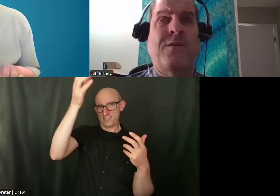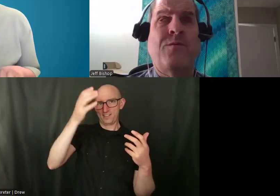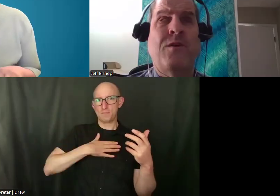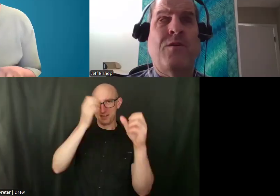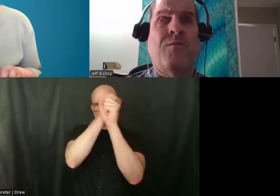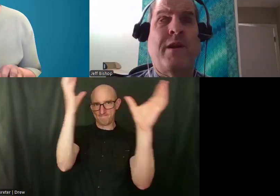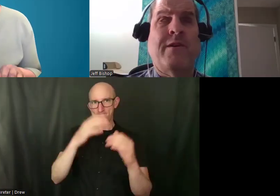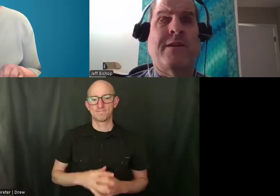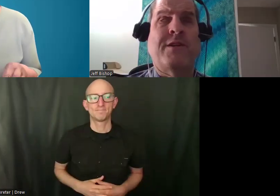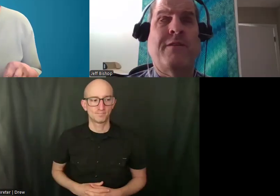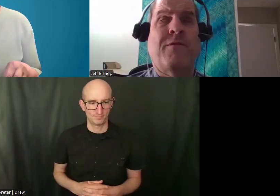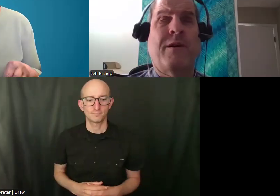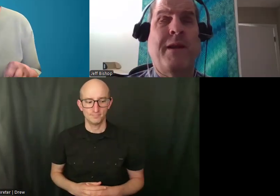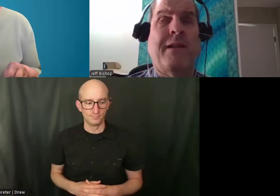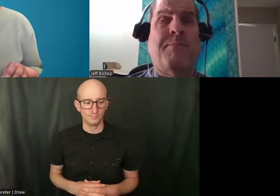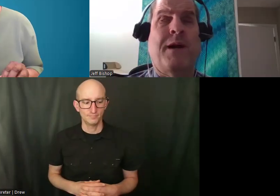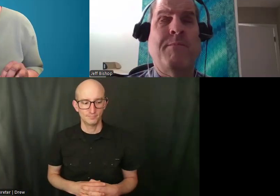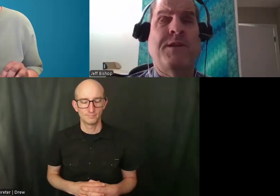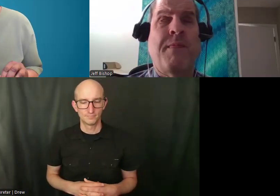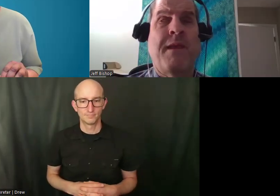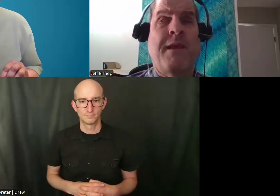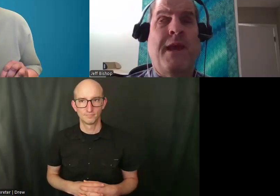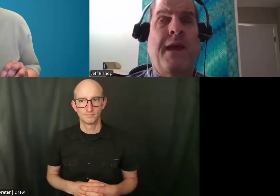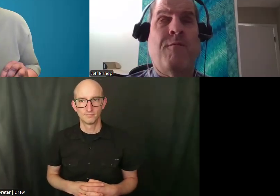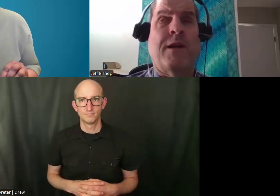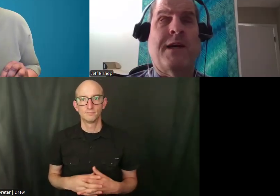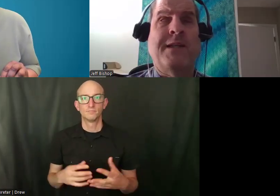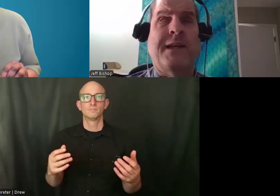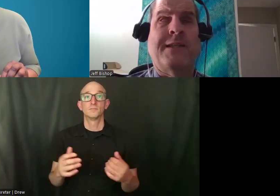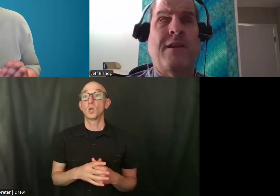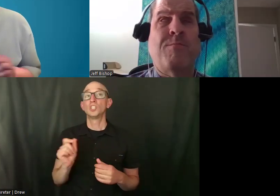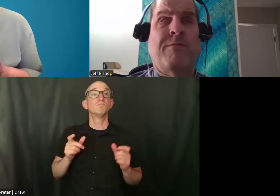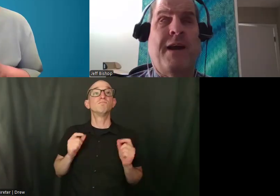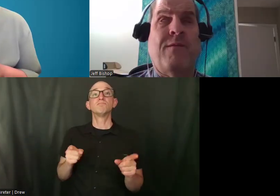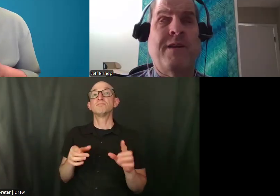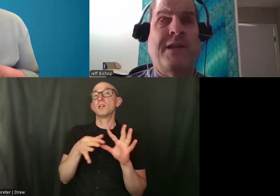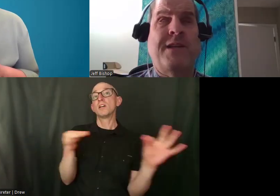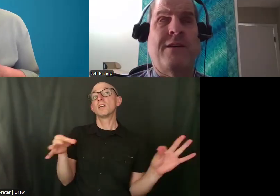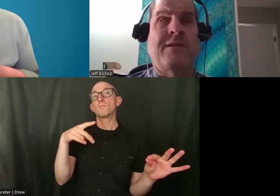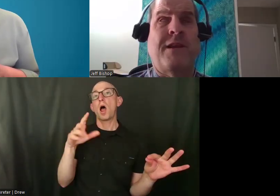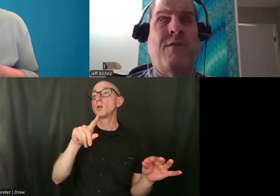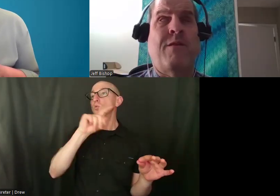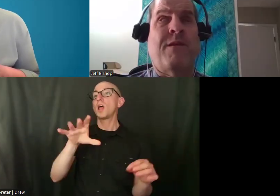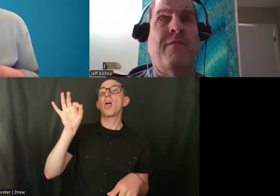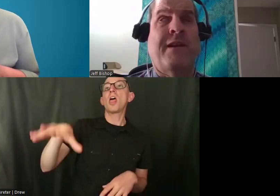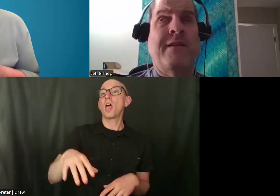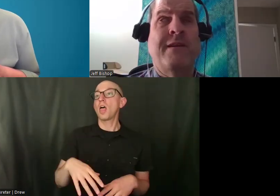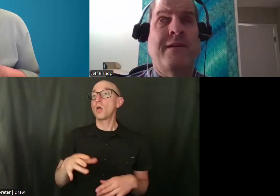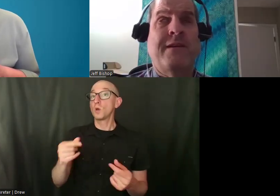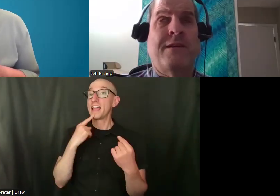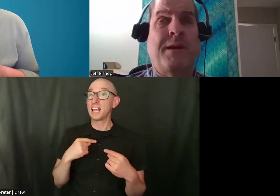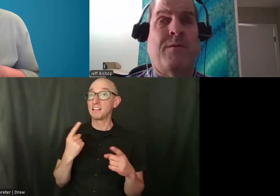specifically to what you're searching for, meaning the prompt, and what context that you provide, what details that you have